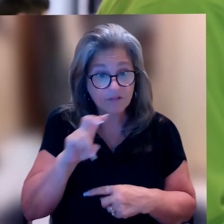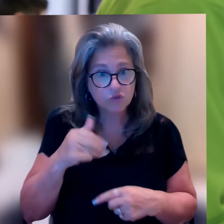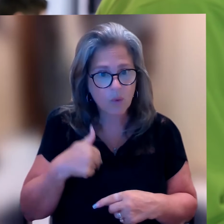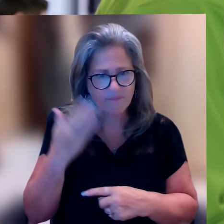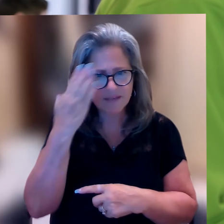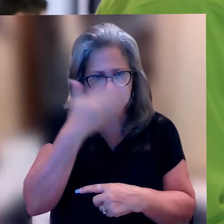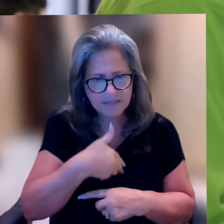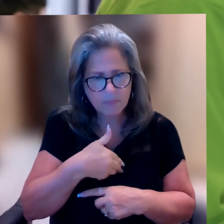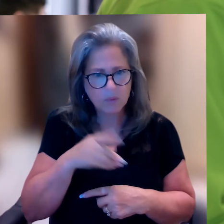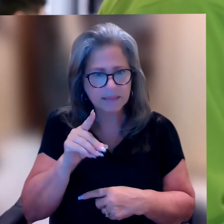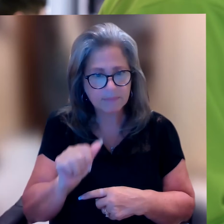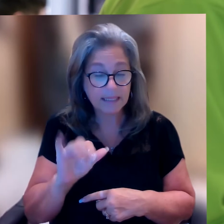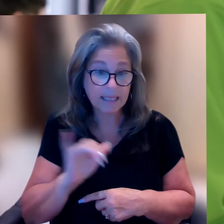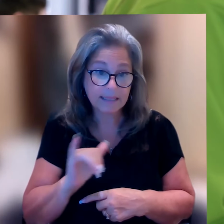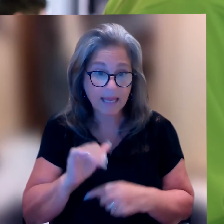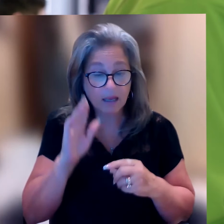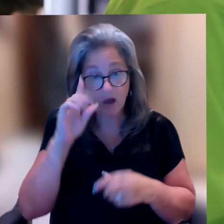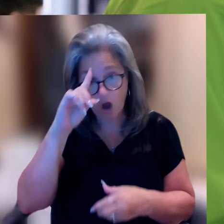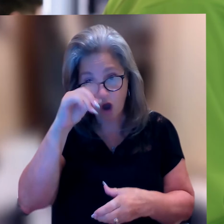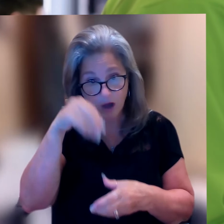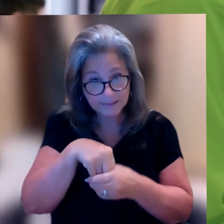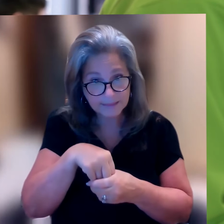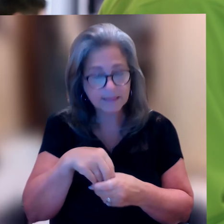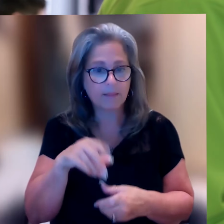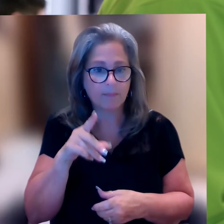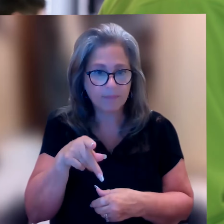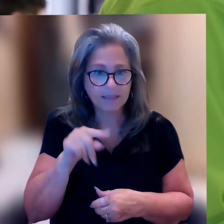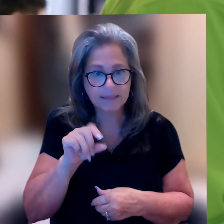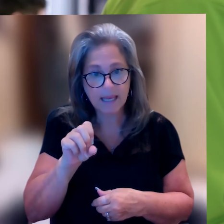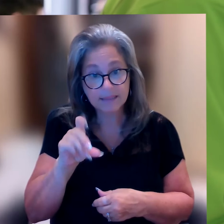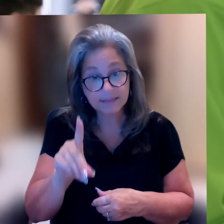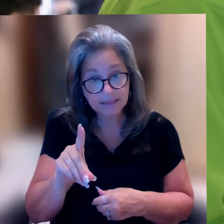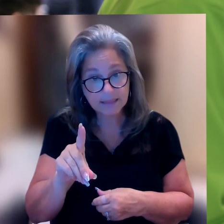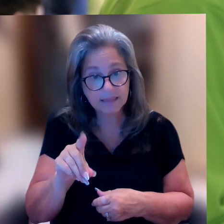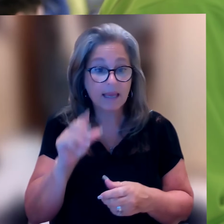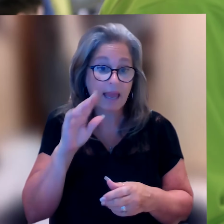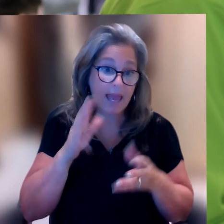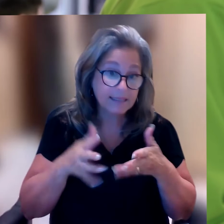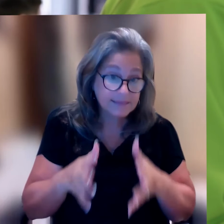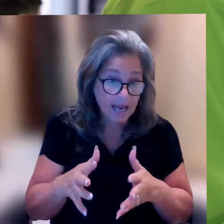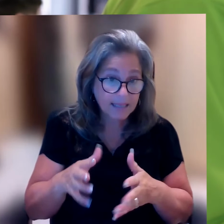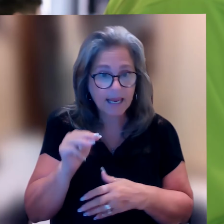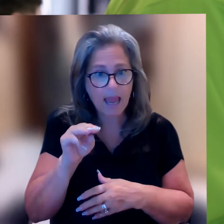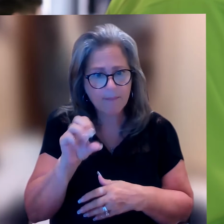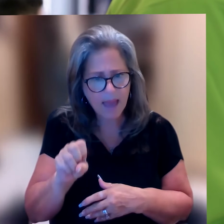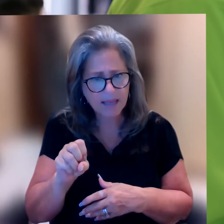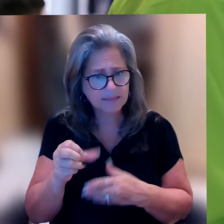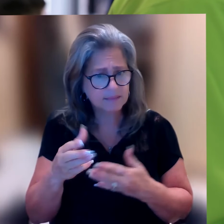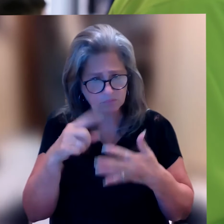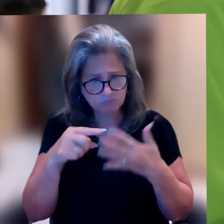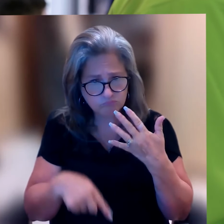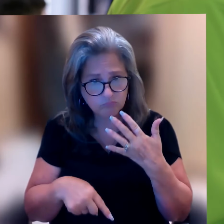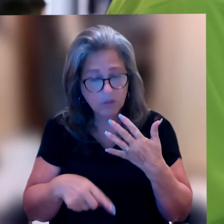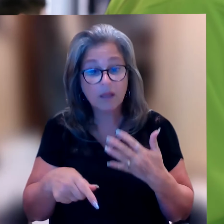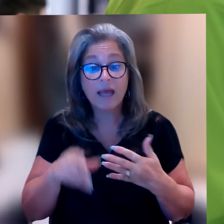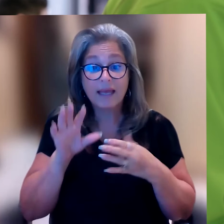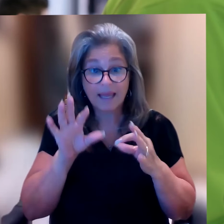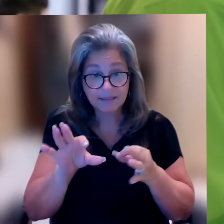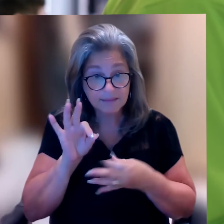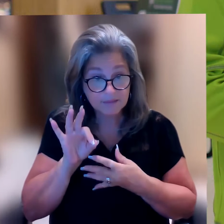or invisible disabilities, such as autism, PTSD, anxiety, MS, etc., can choose to optionally